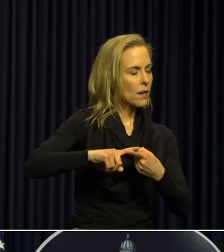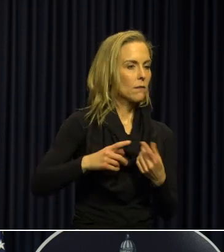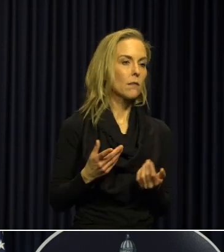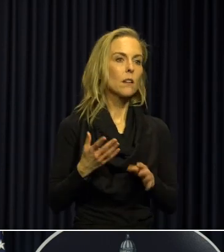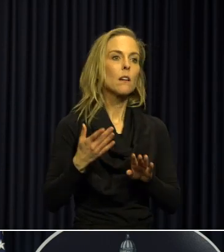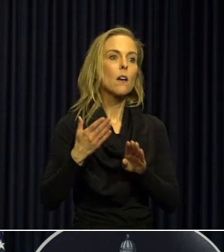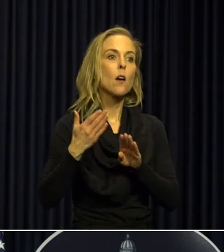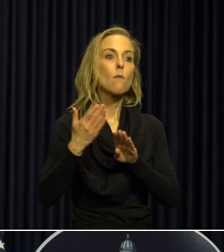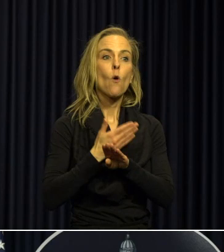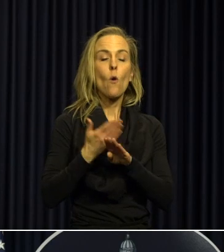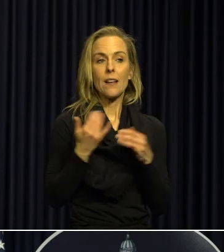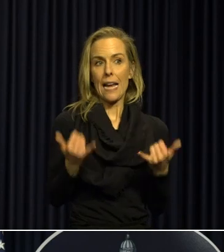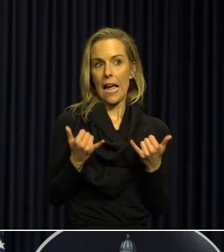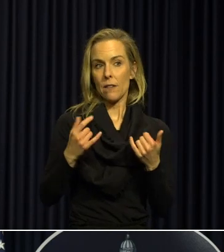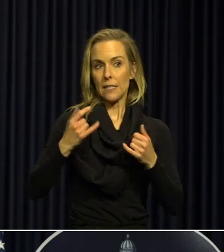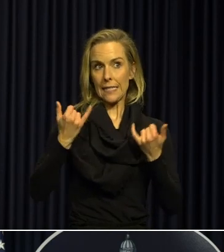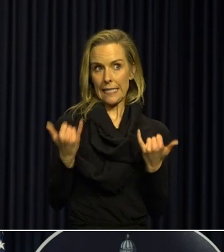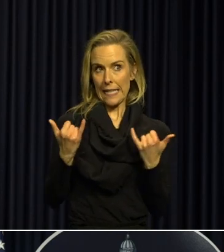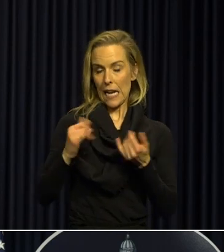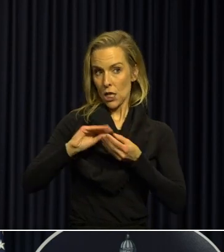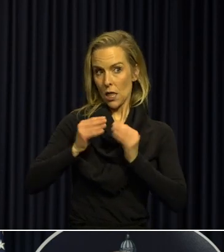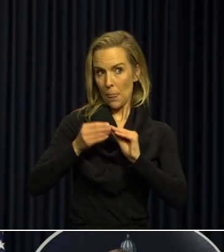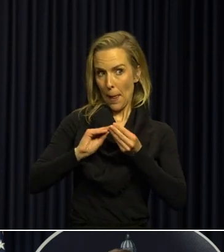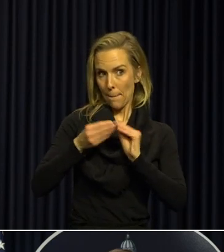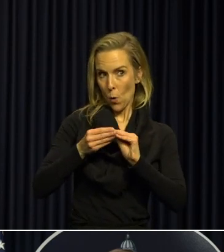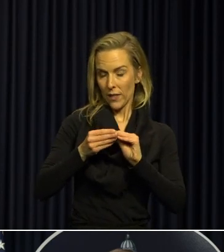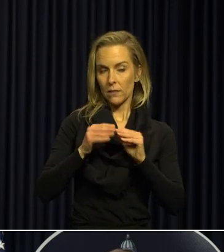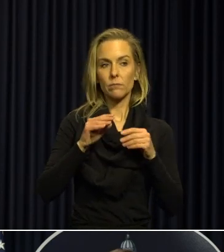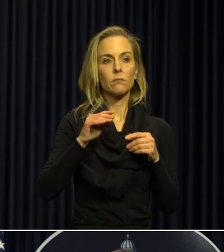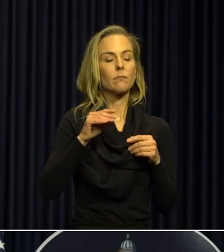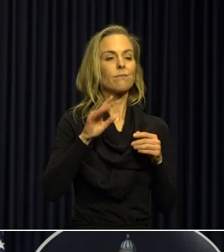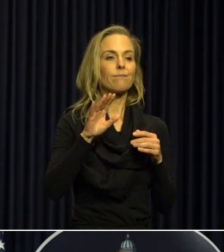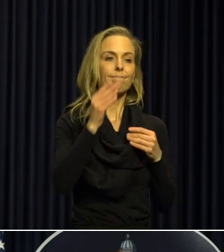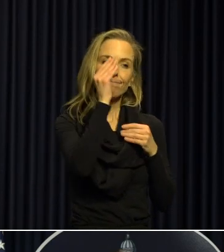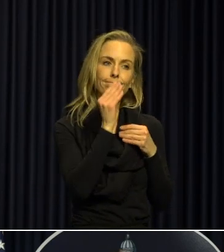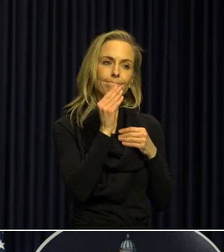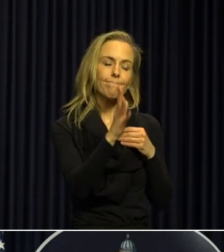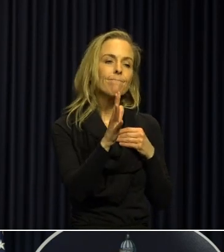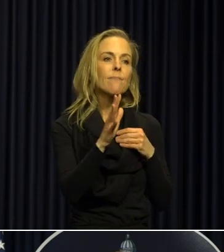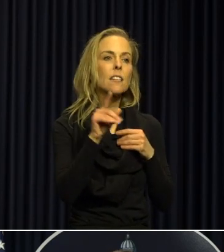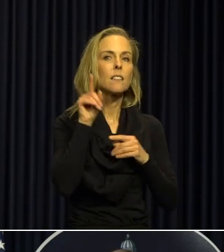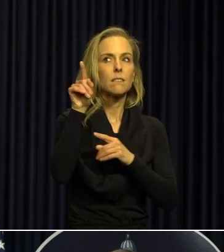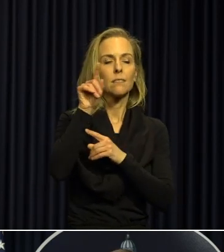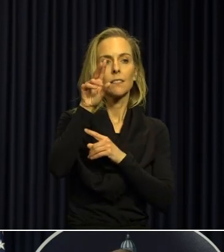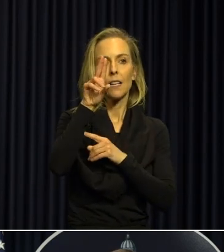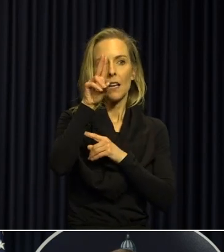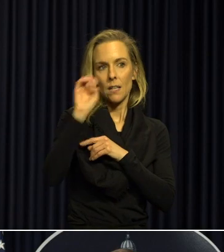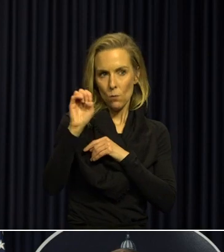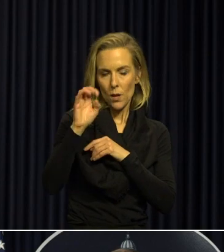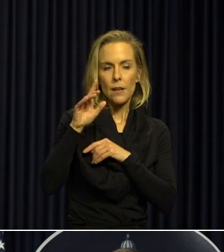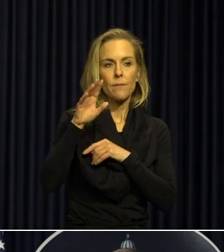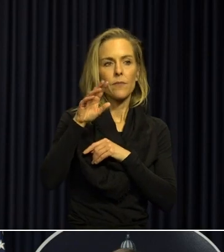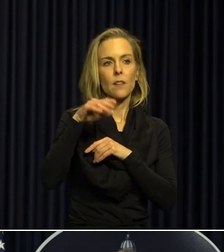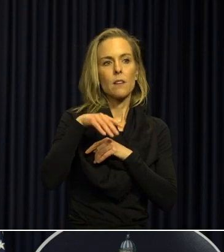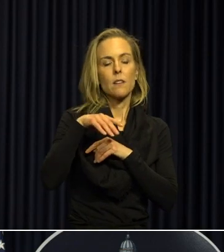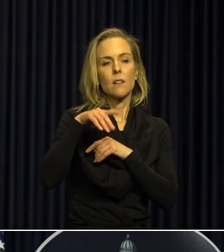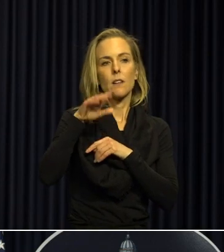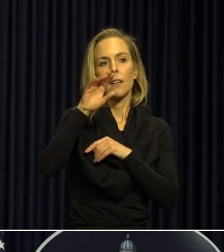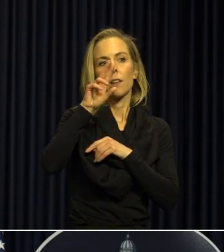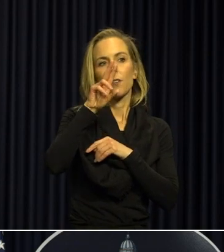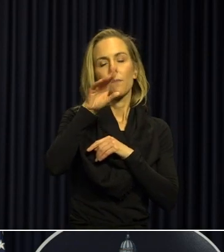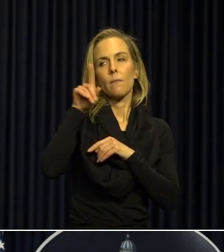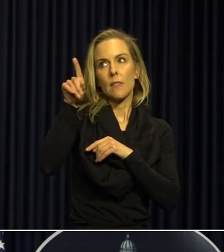I want to mention again, unemployment. This is a tough time for everybody.